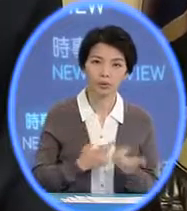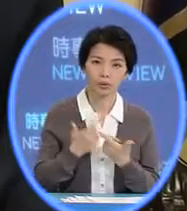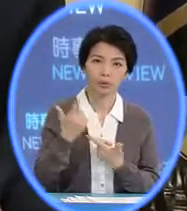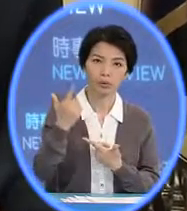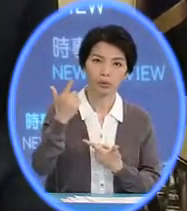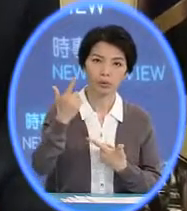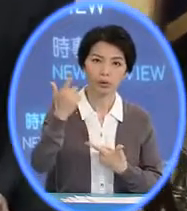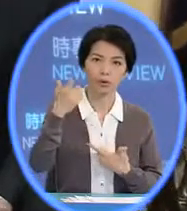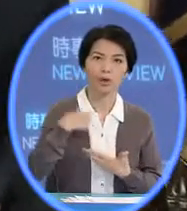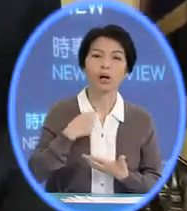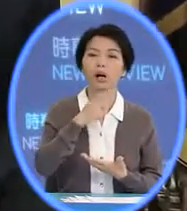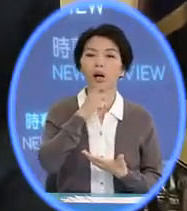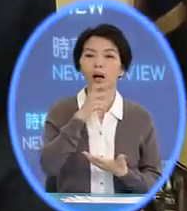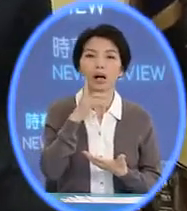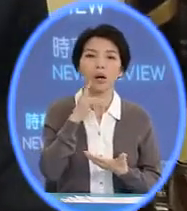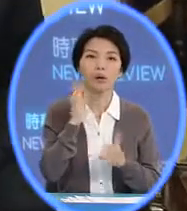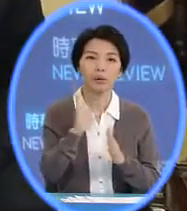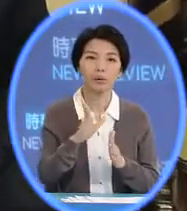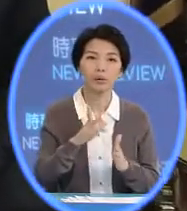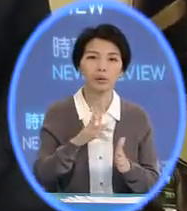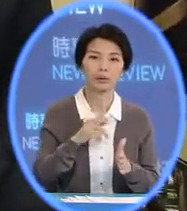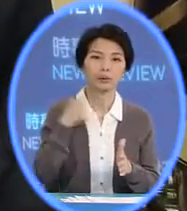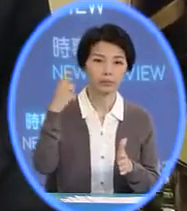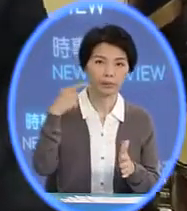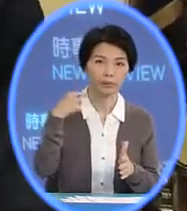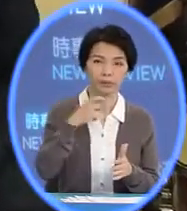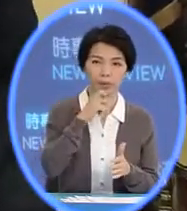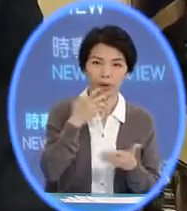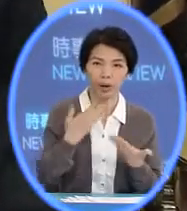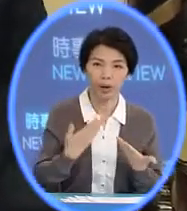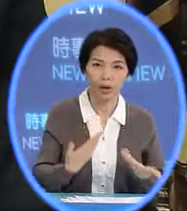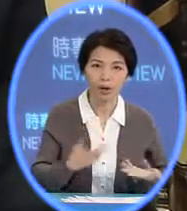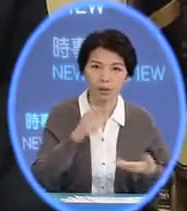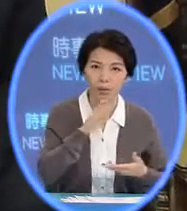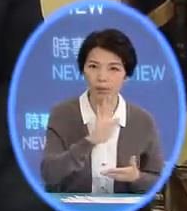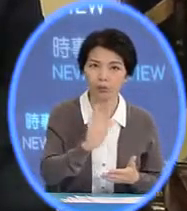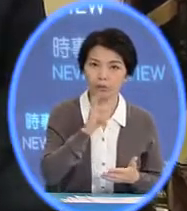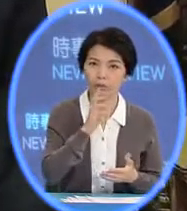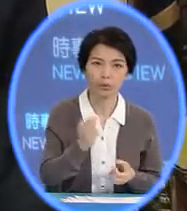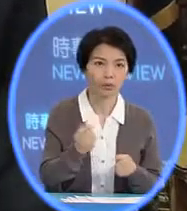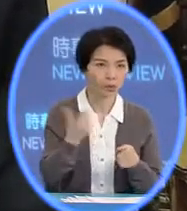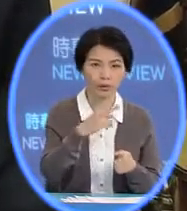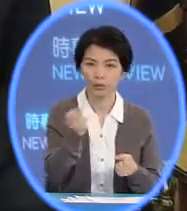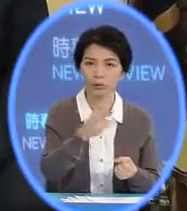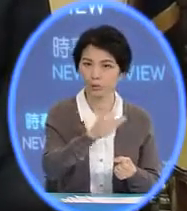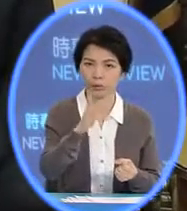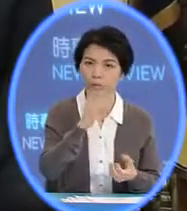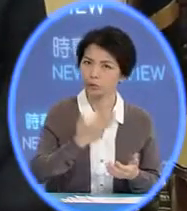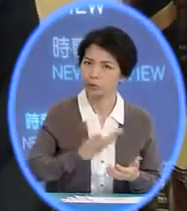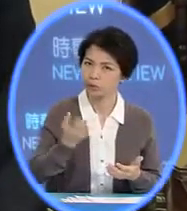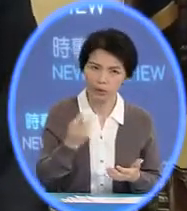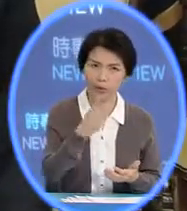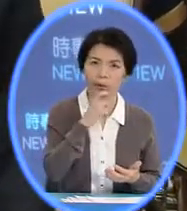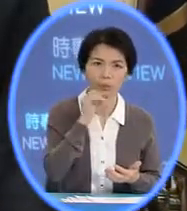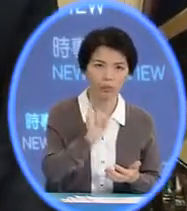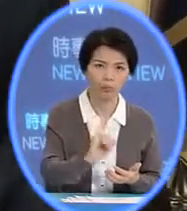of the United States for a long time, and that's not happening anymore. We can't let that happen. I have a great relationship with President